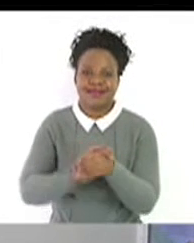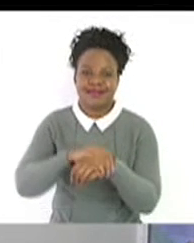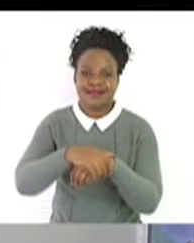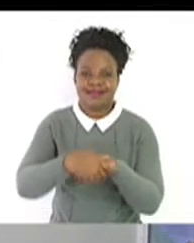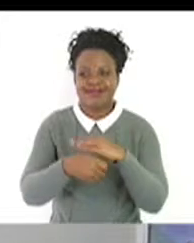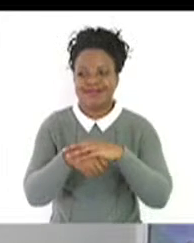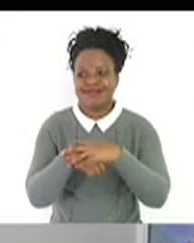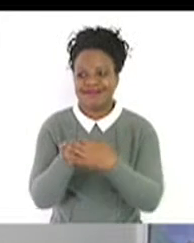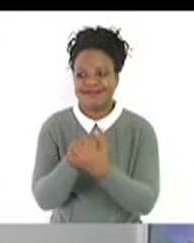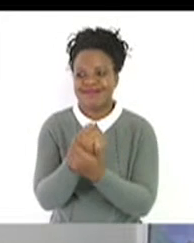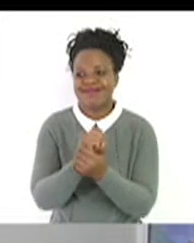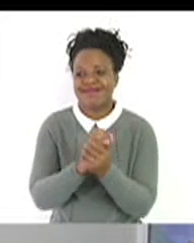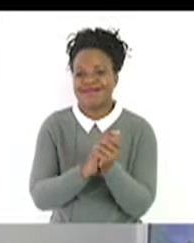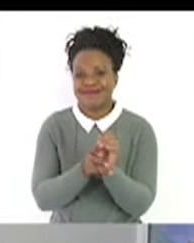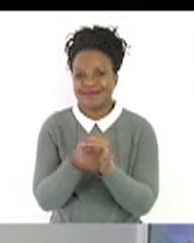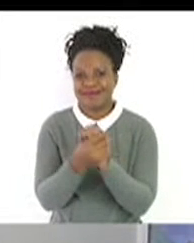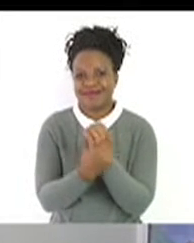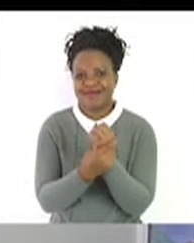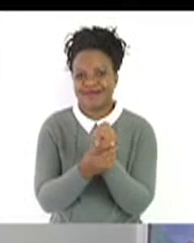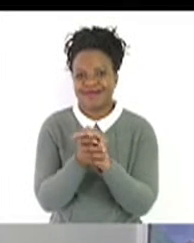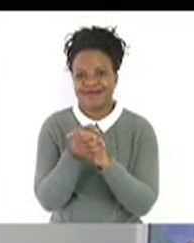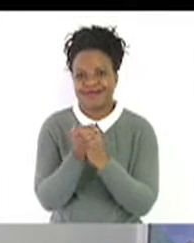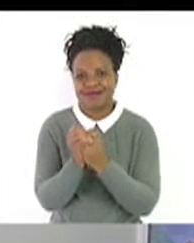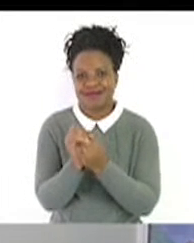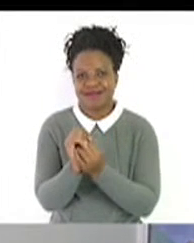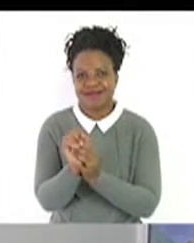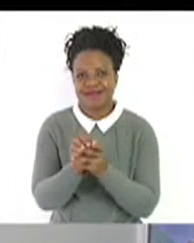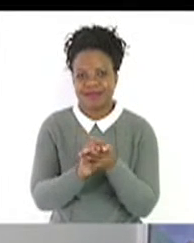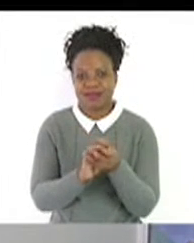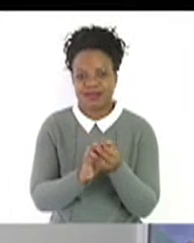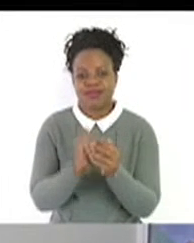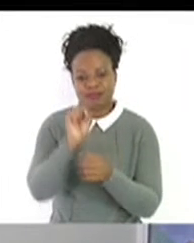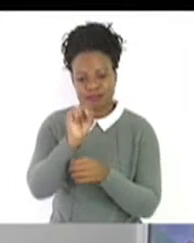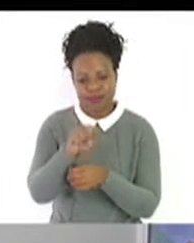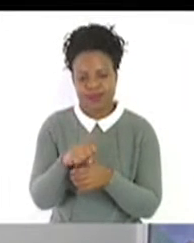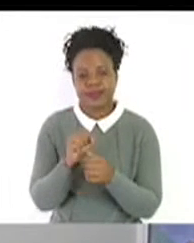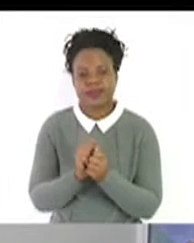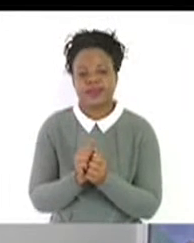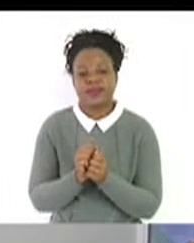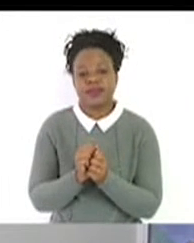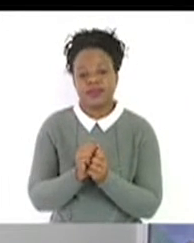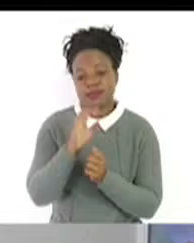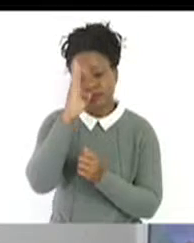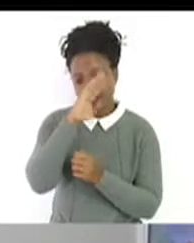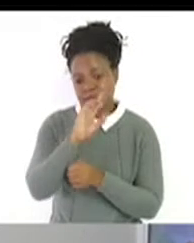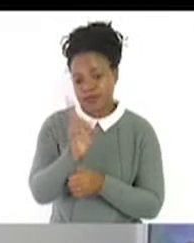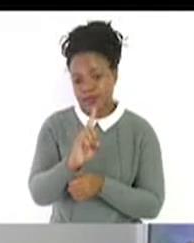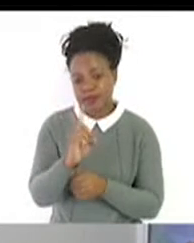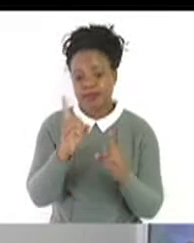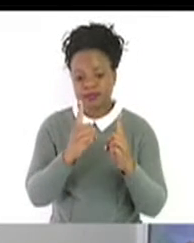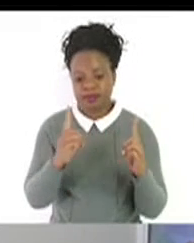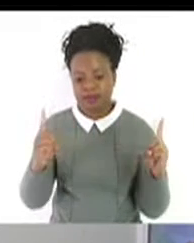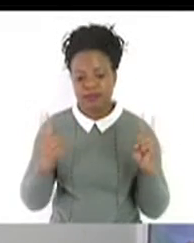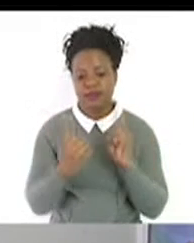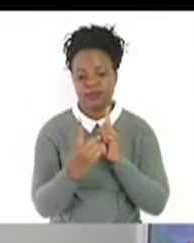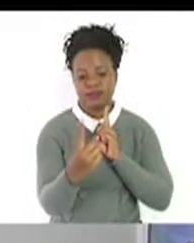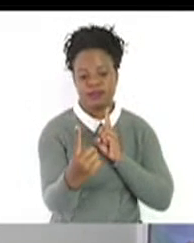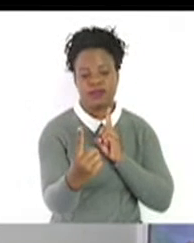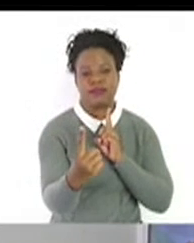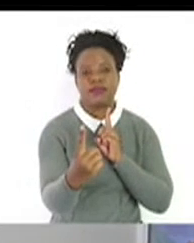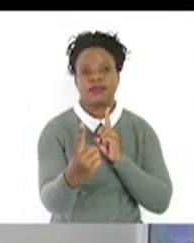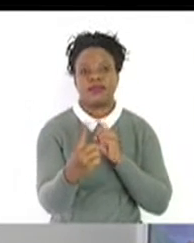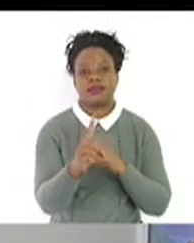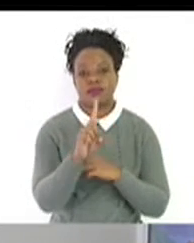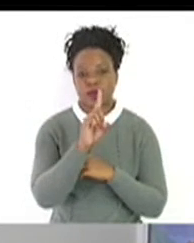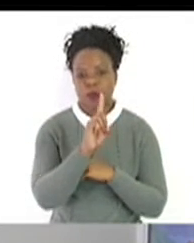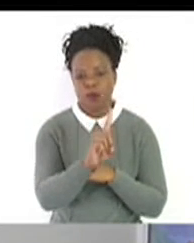behind. Yes. And let's not forget to keep the distance. At